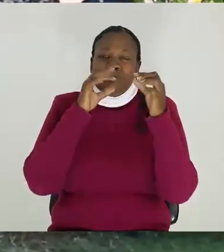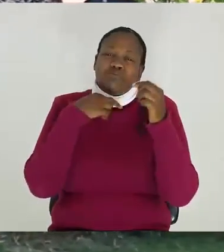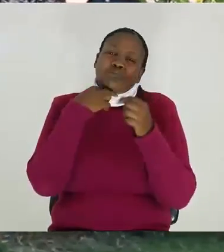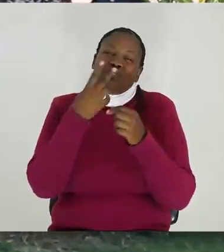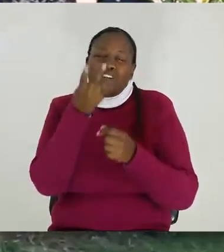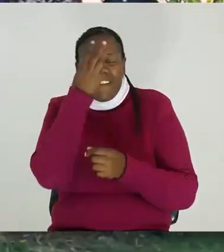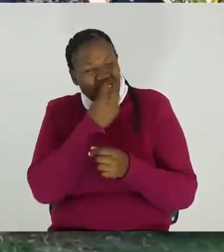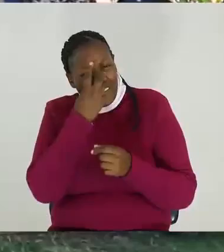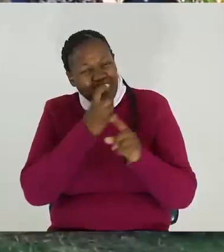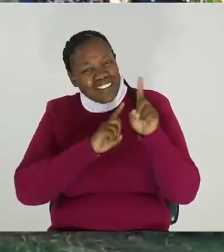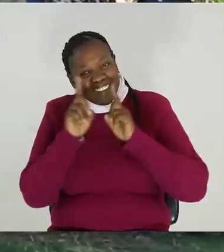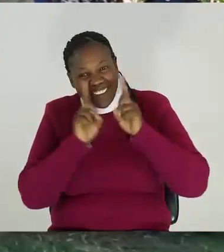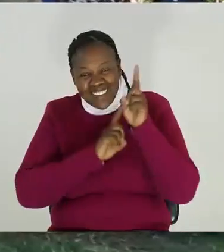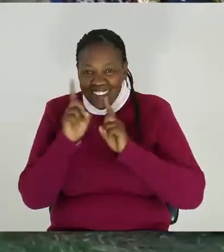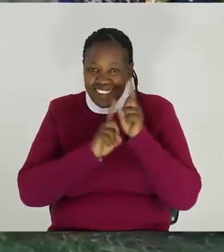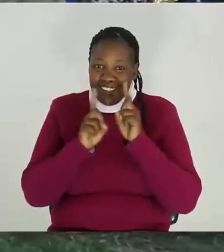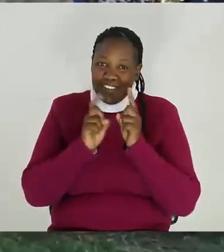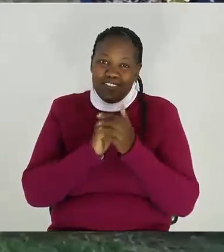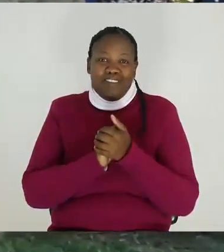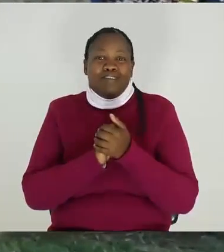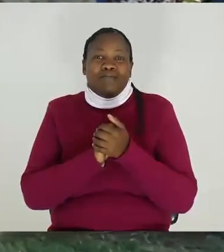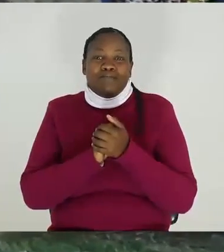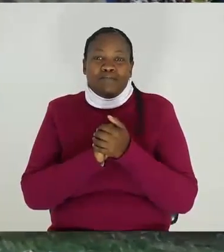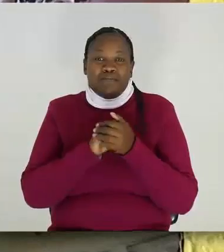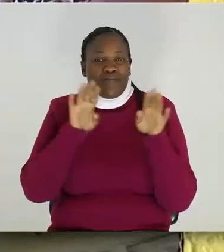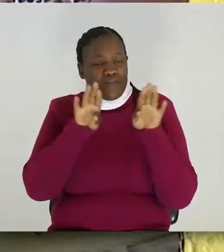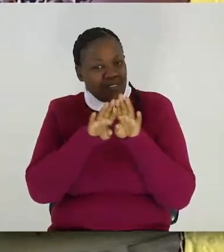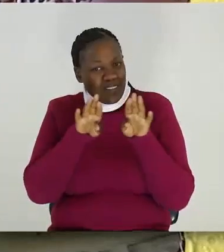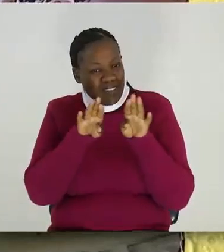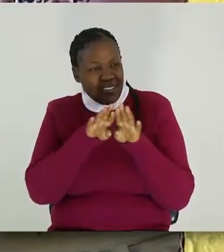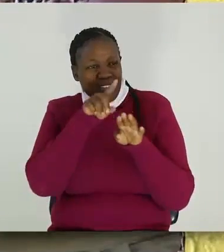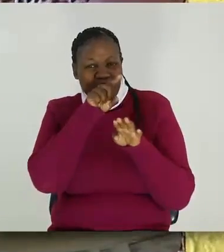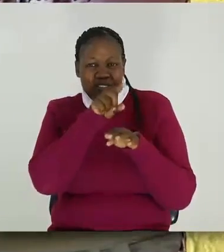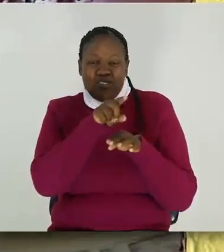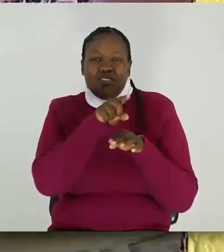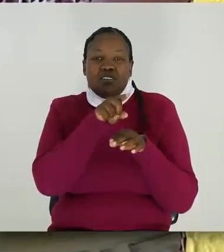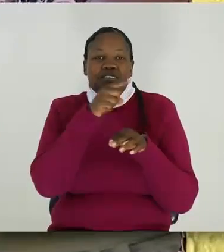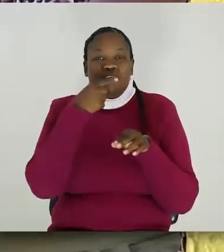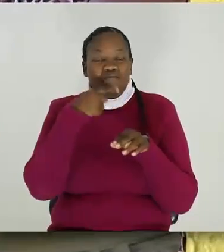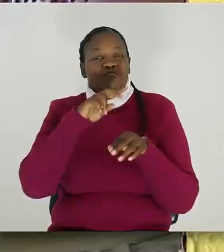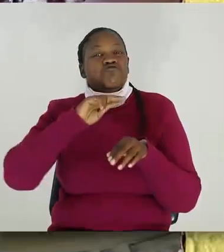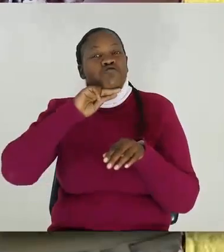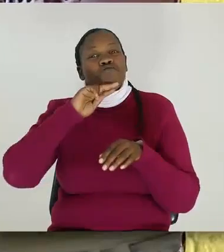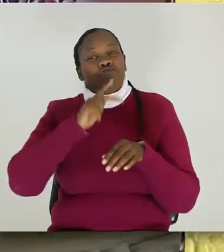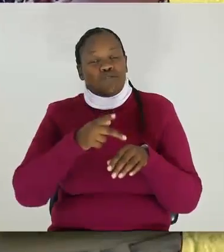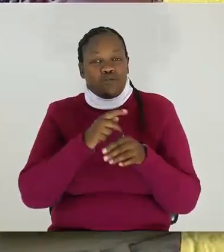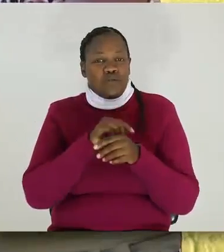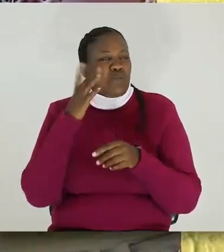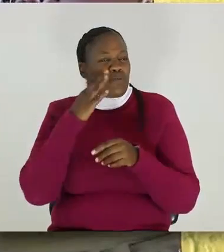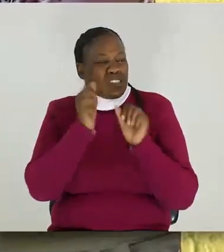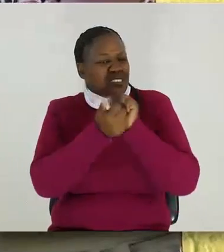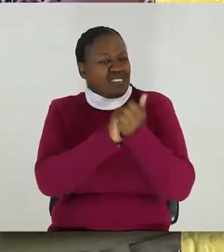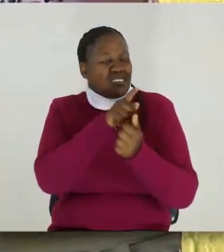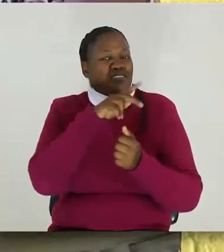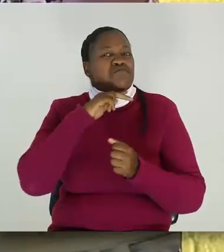Oh dear, Nikki. You do have a shot of William Shakespeare in you. Since when have you become a poet? I'm sure when we left